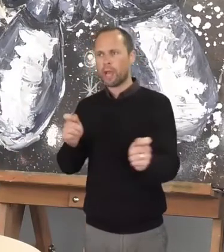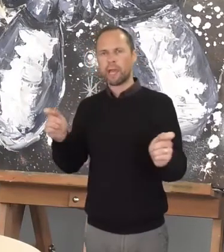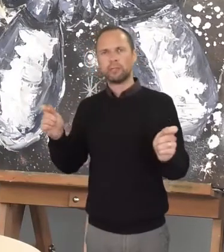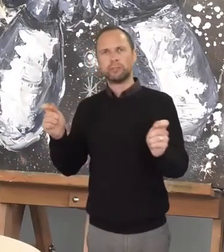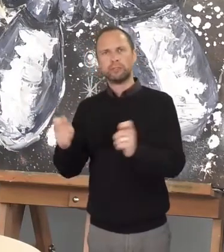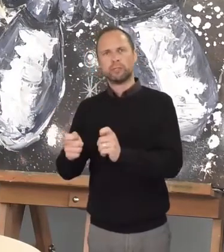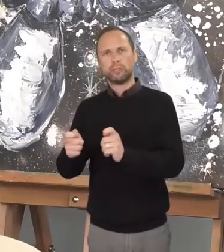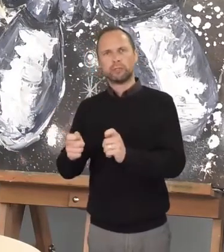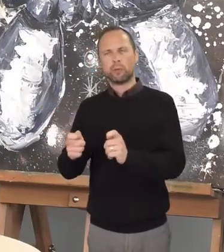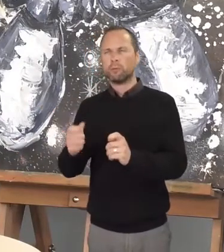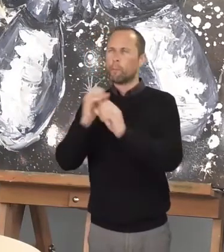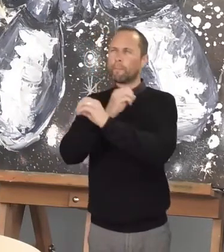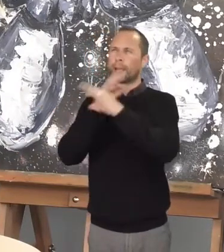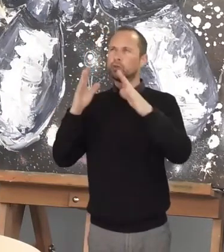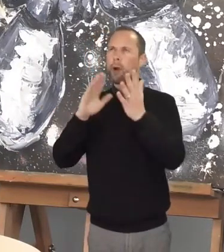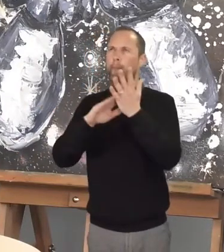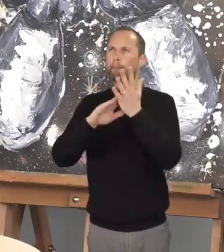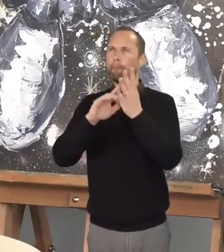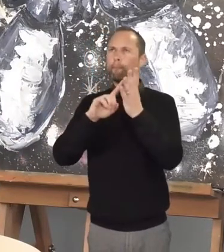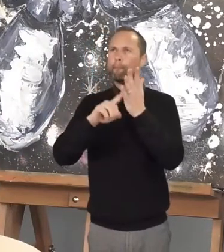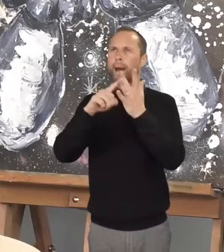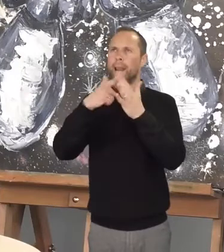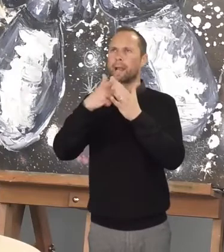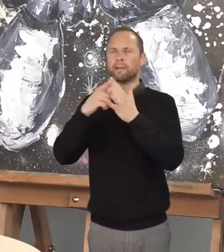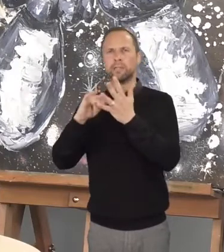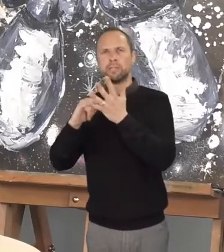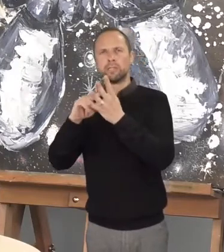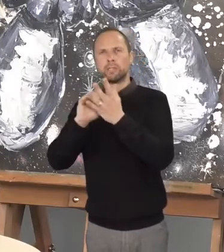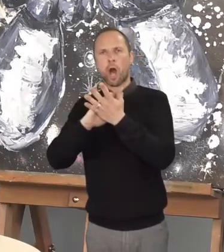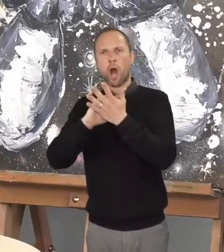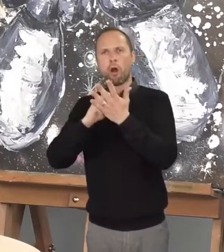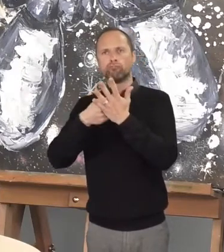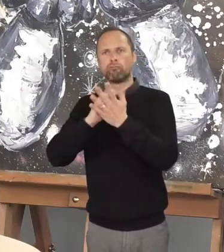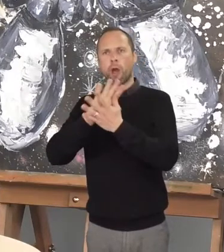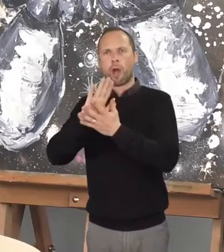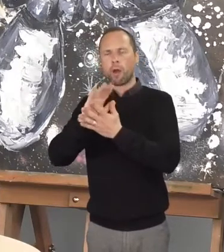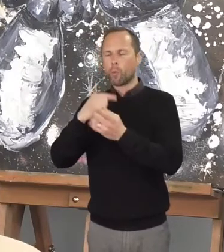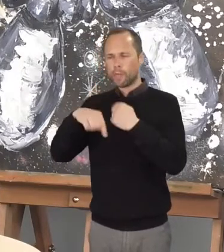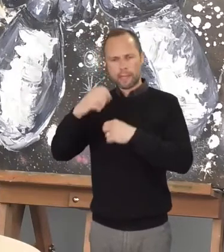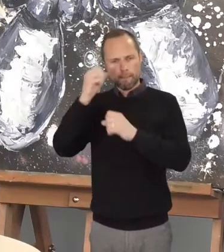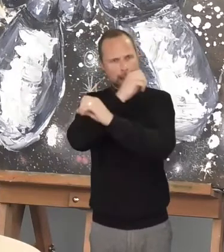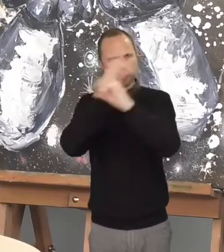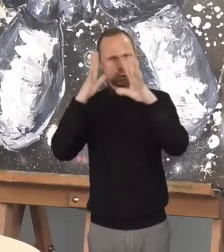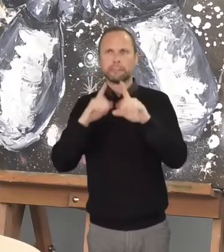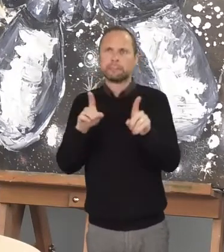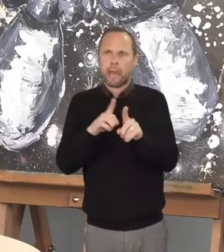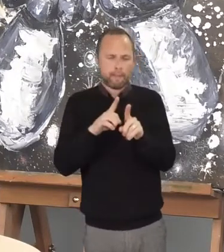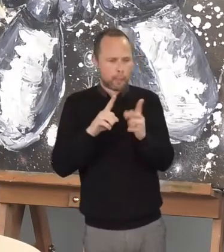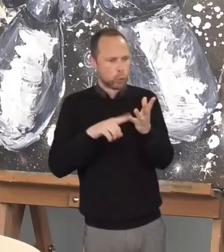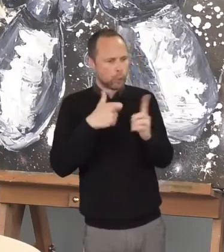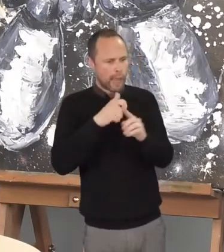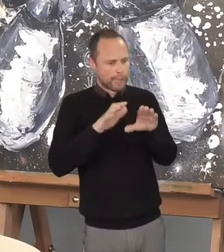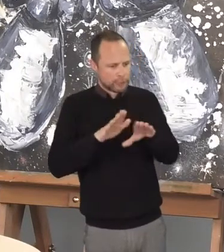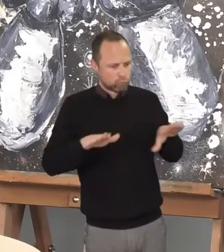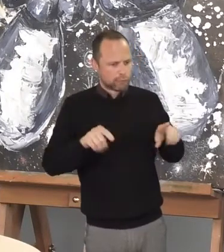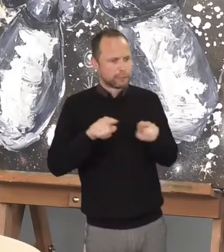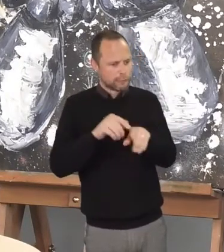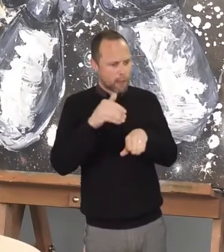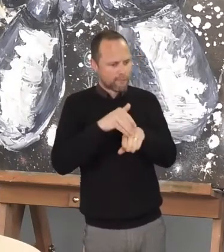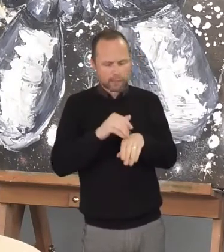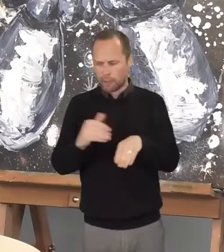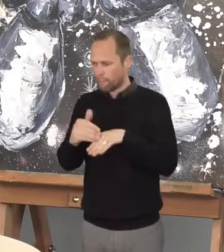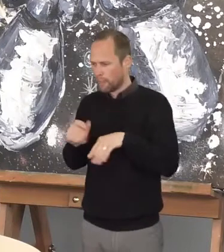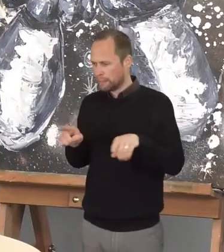suppose as you picture Malik and Sarah, you know, you can be imagining some of those young people that you know who've been affected in that way, and imagine if that had been going